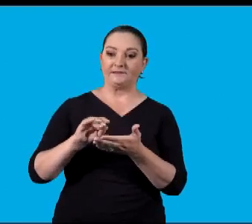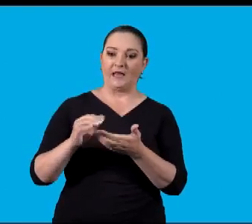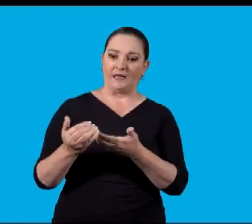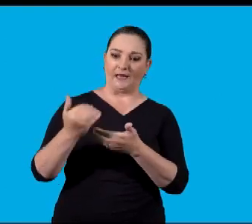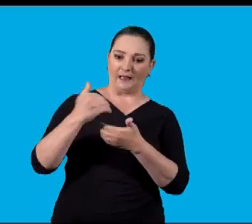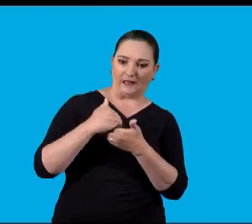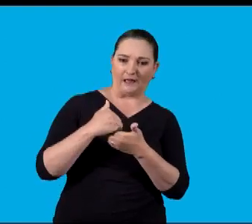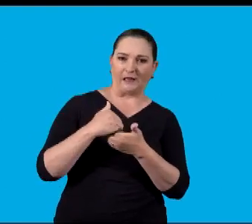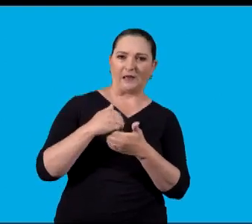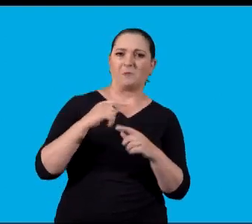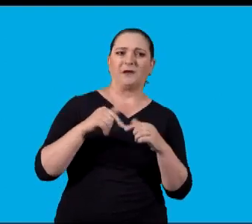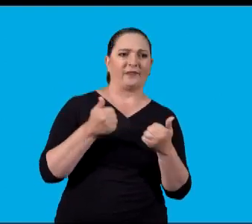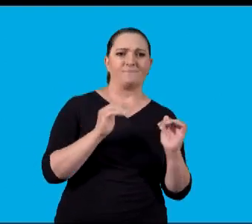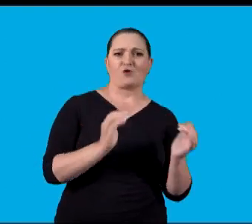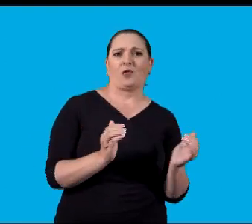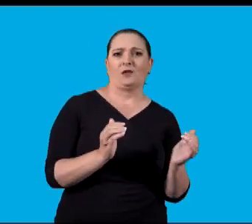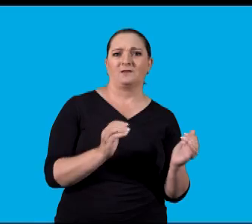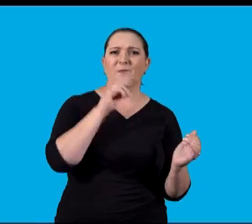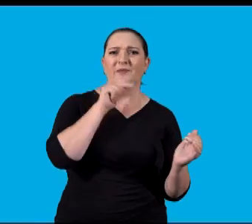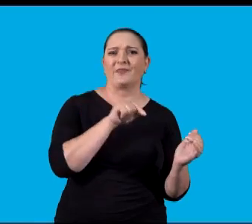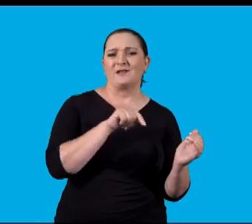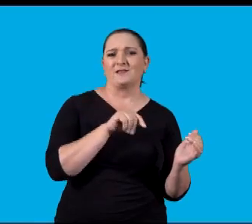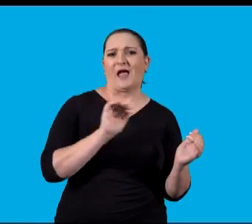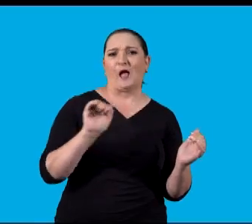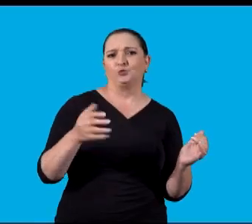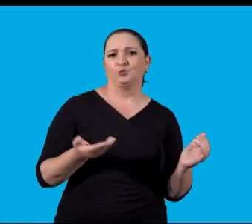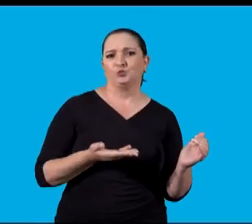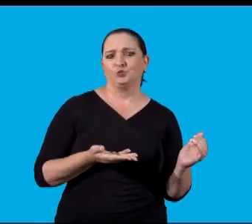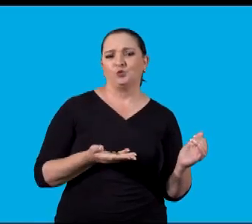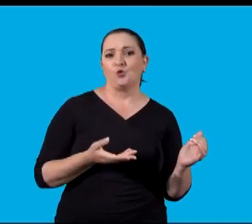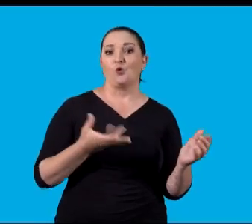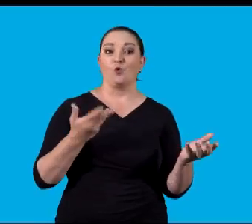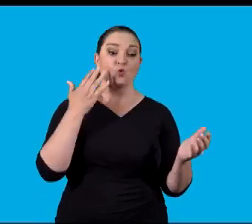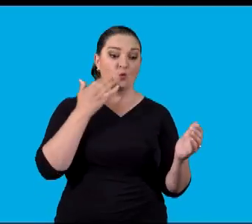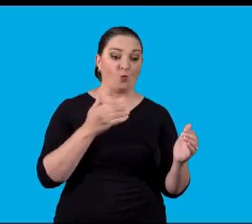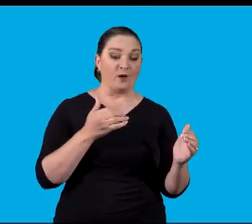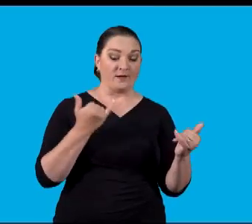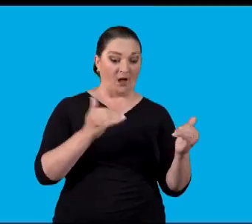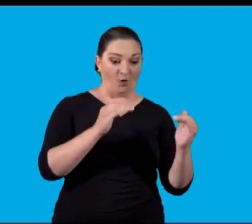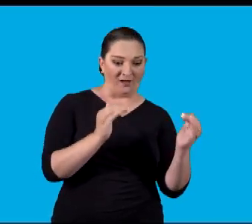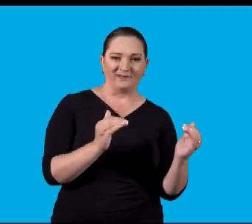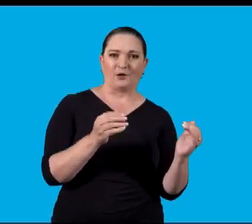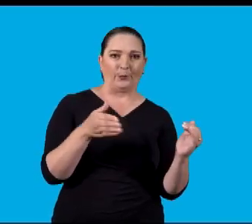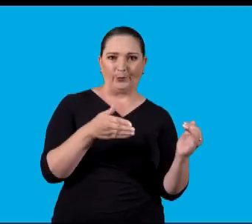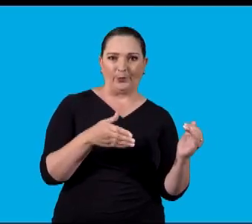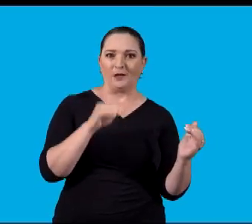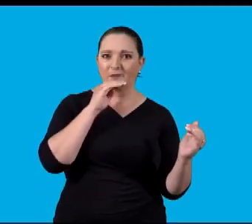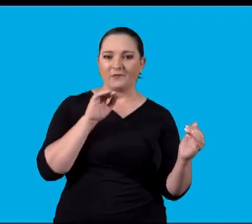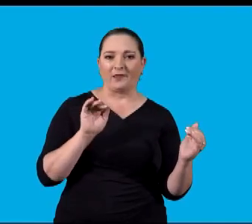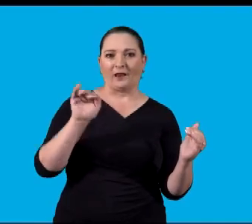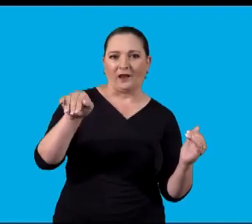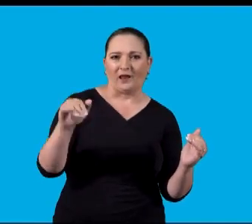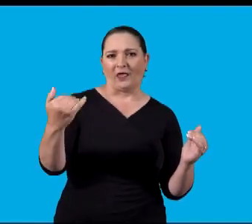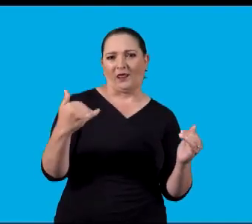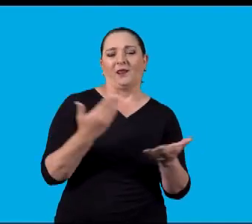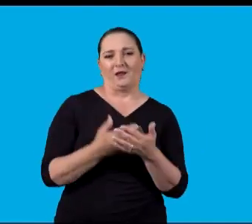inflow, but then you end up putting a bracket that makes it a cash outflow. Or when an amount is a cash outflow and then you don't put a bracket,